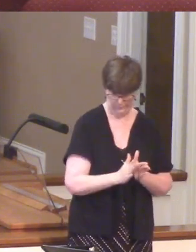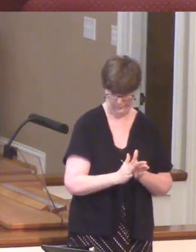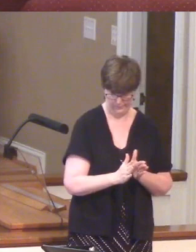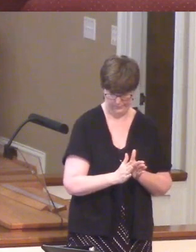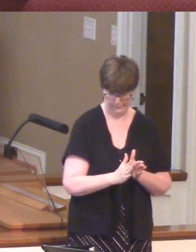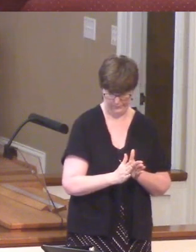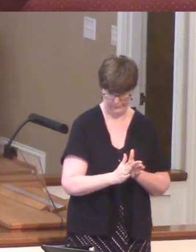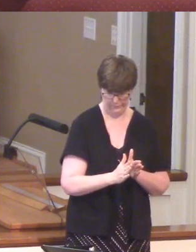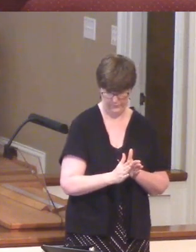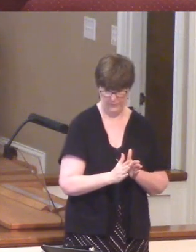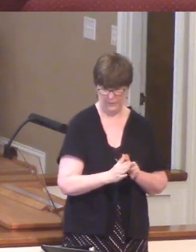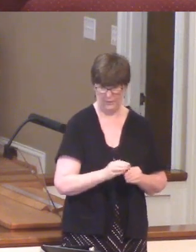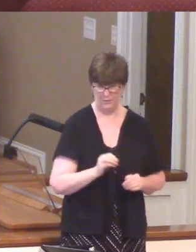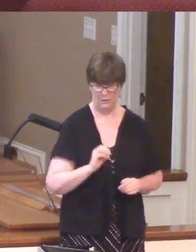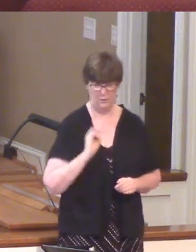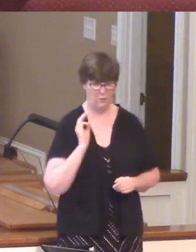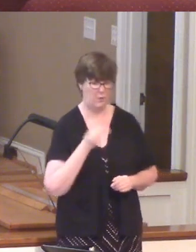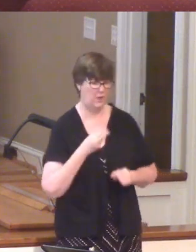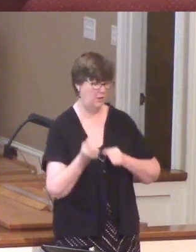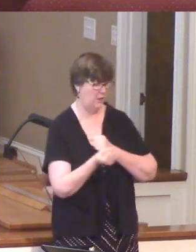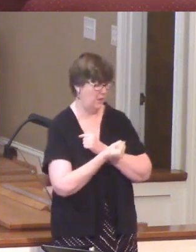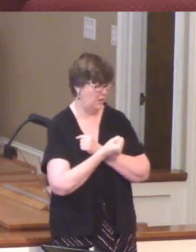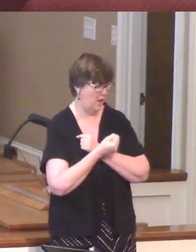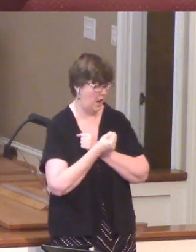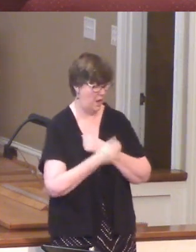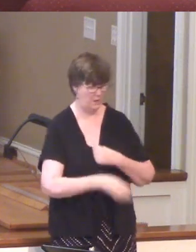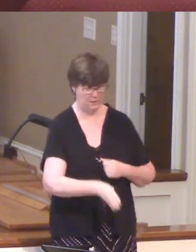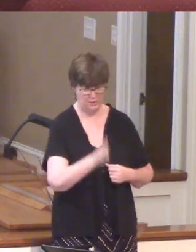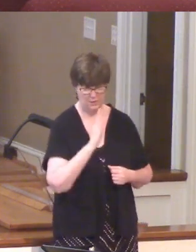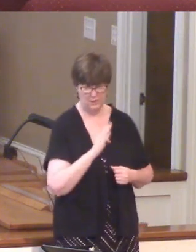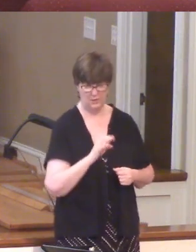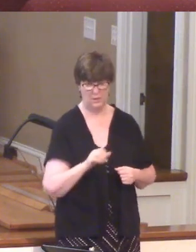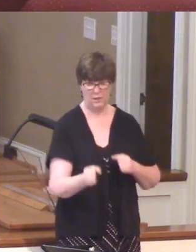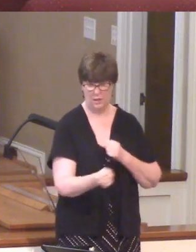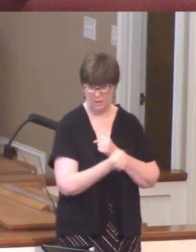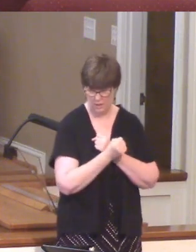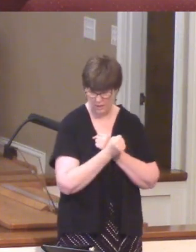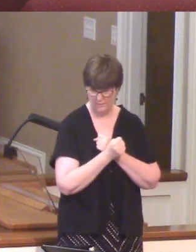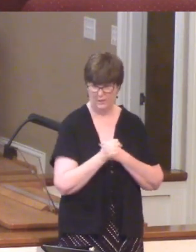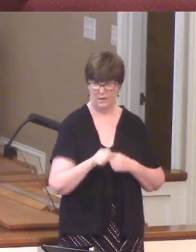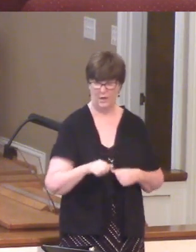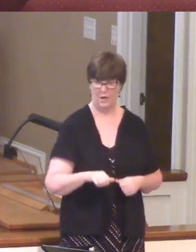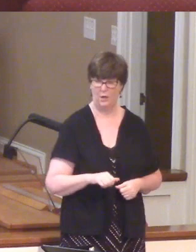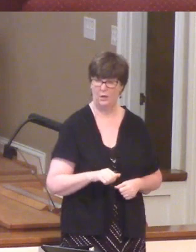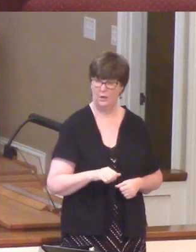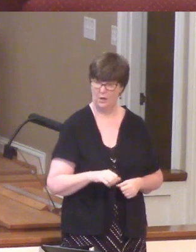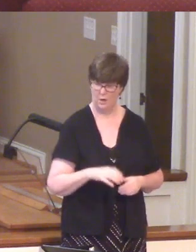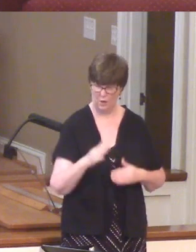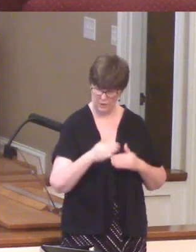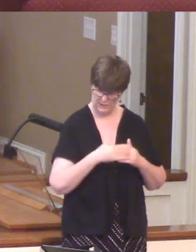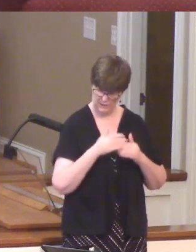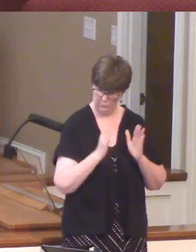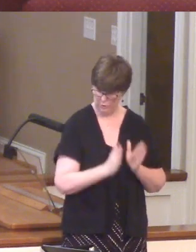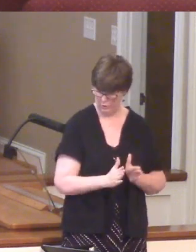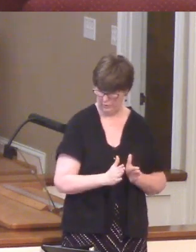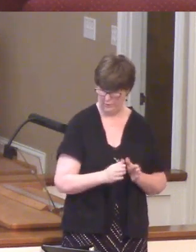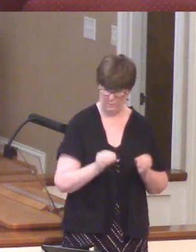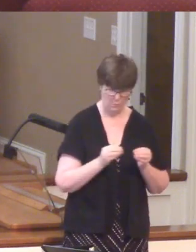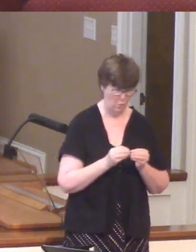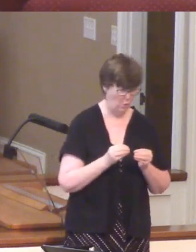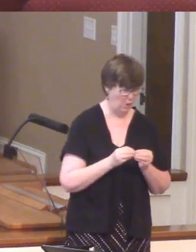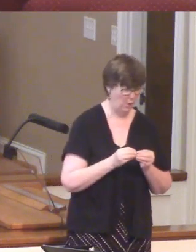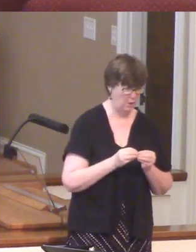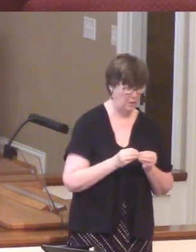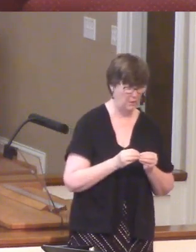is, do we love God enough to love our neighbors? Today, more than ever,